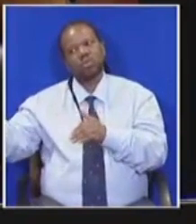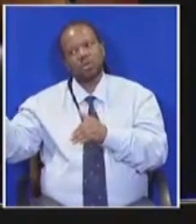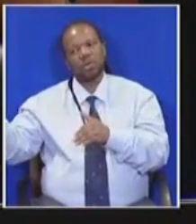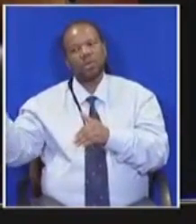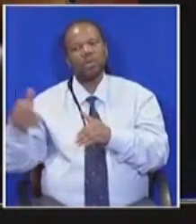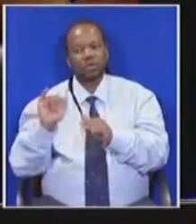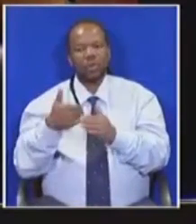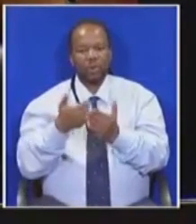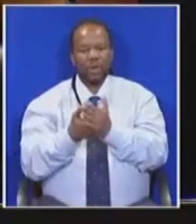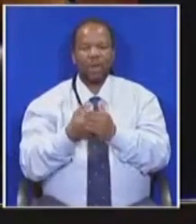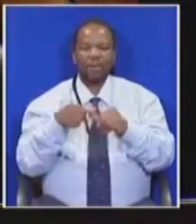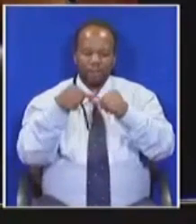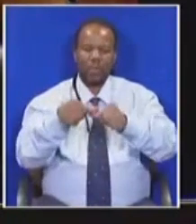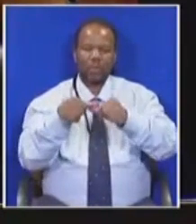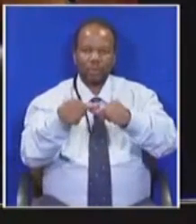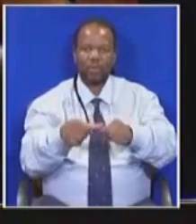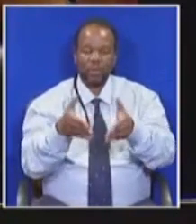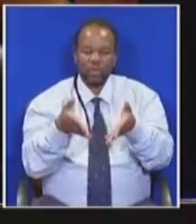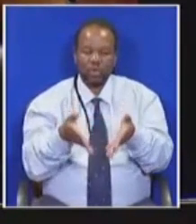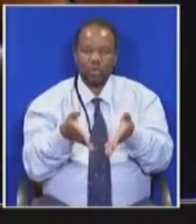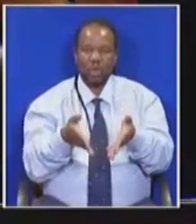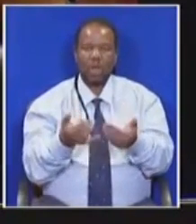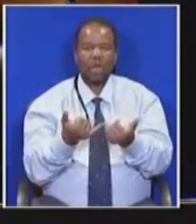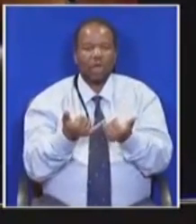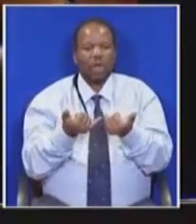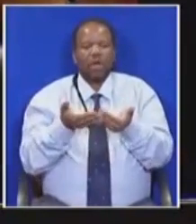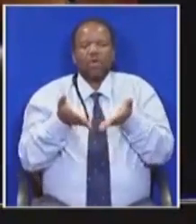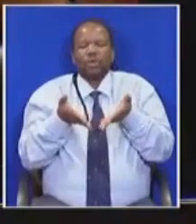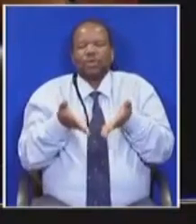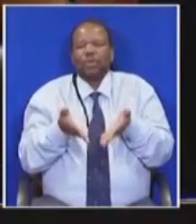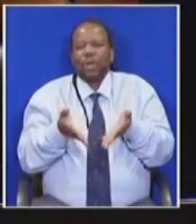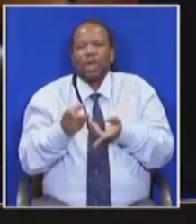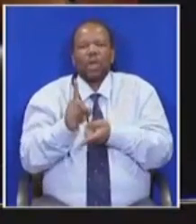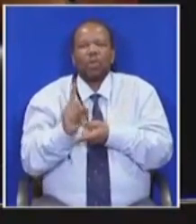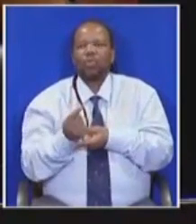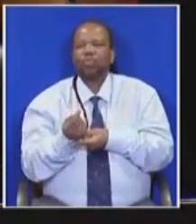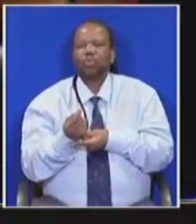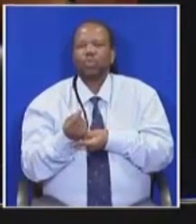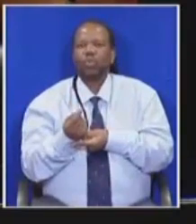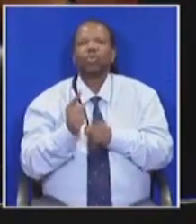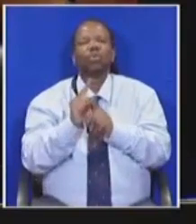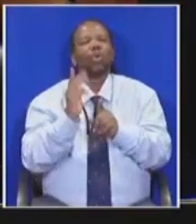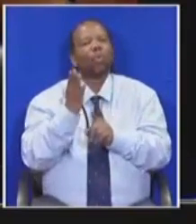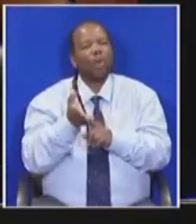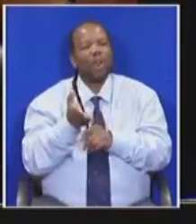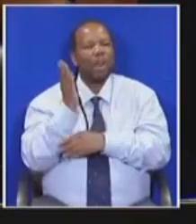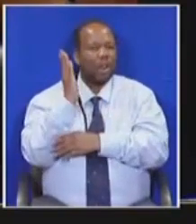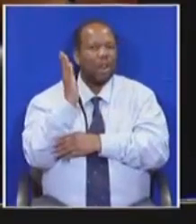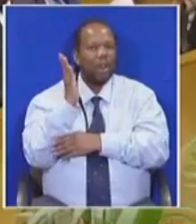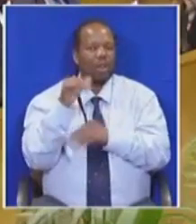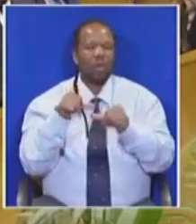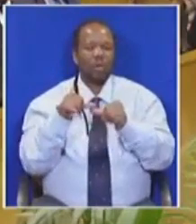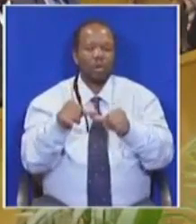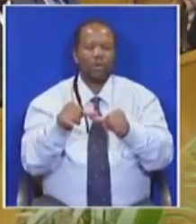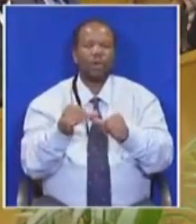the House. Today, we are going to have the business of the House proceeded with.